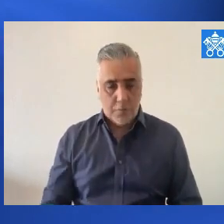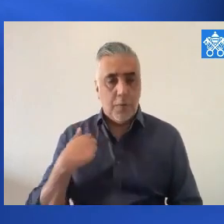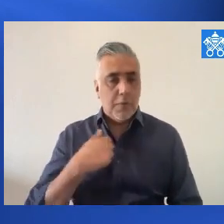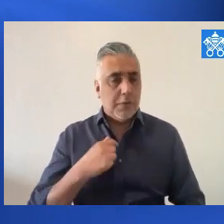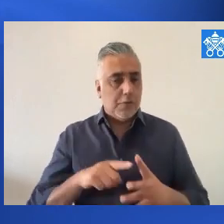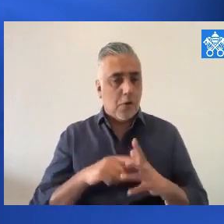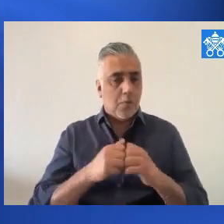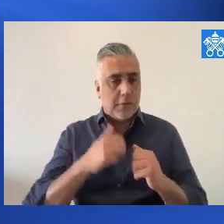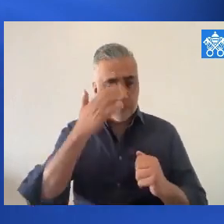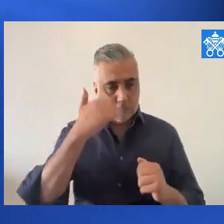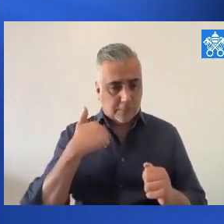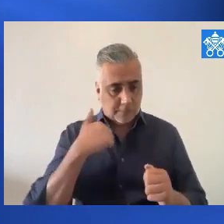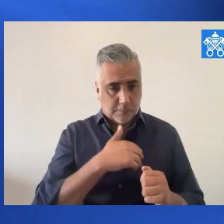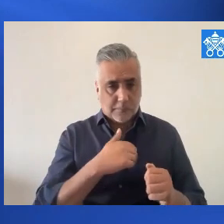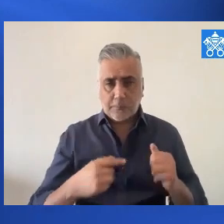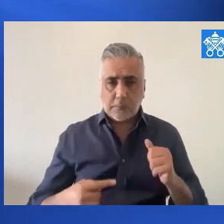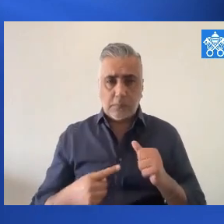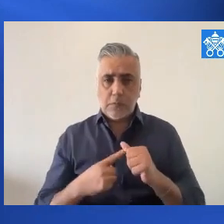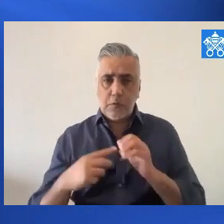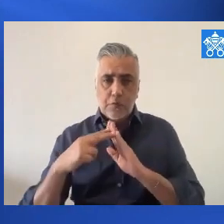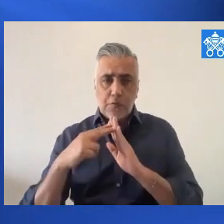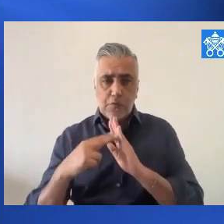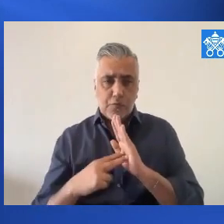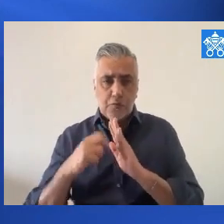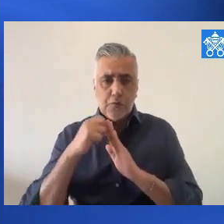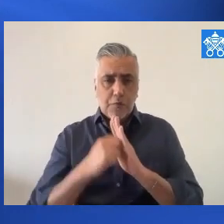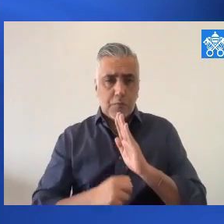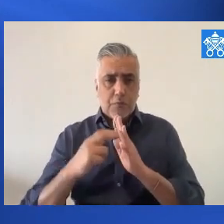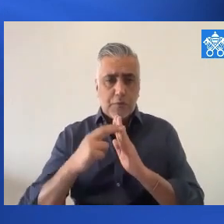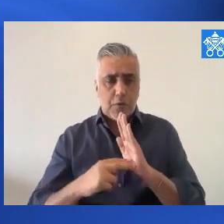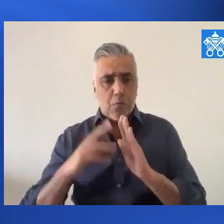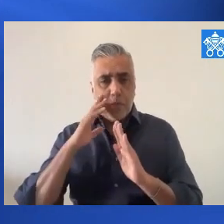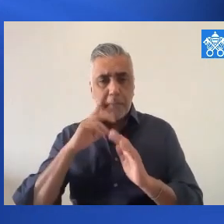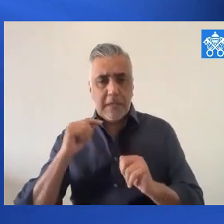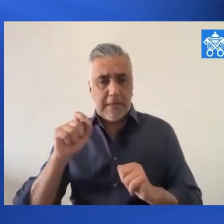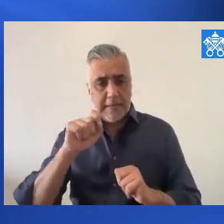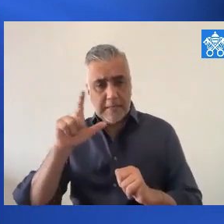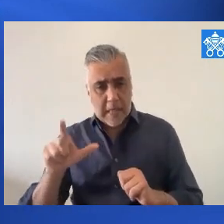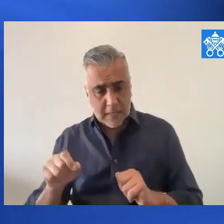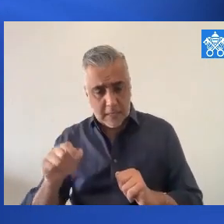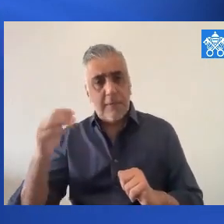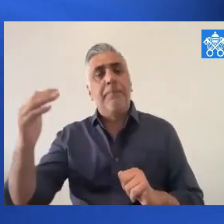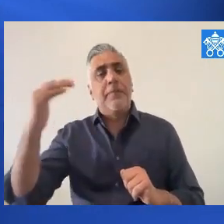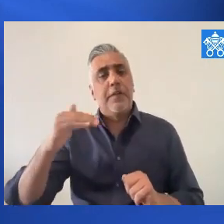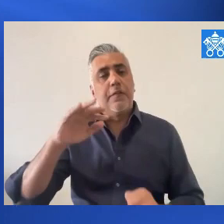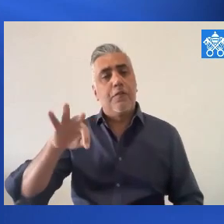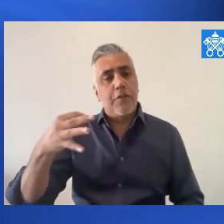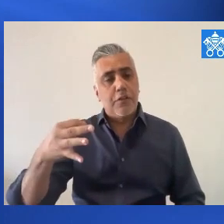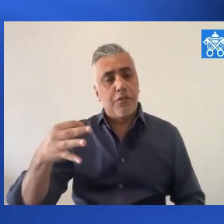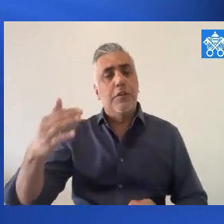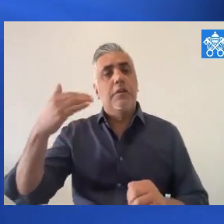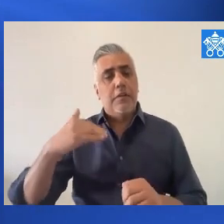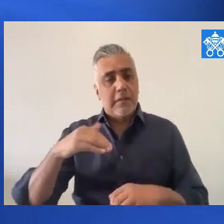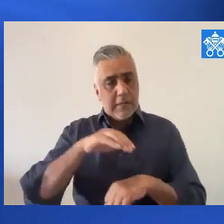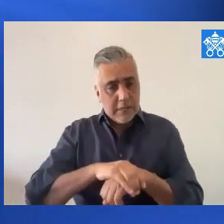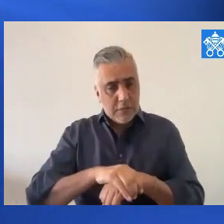The audience begins with the liturgical greeting, and this reading, first scripture reading first in Italian, followed